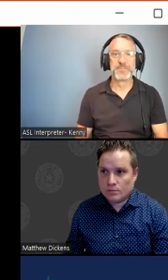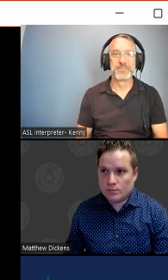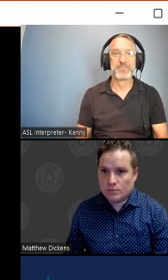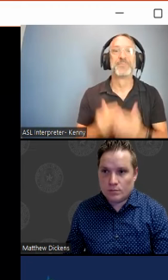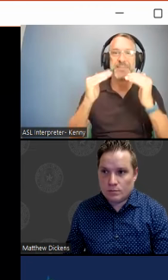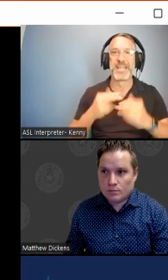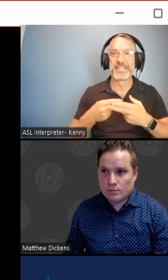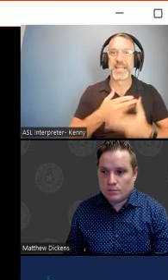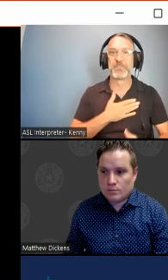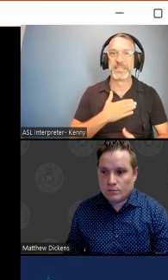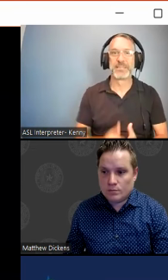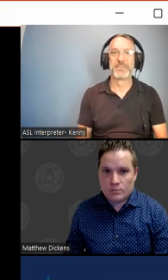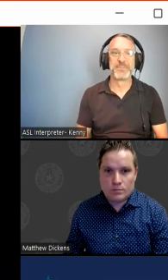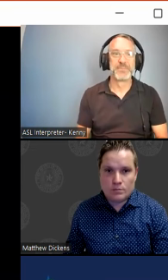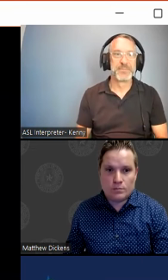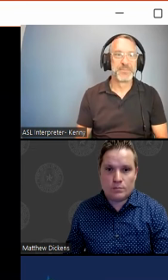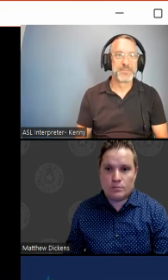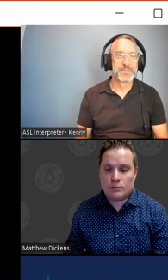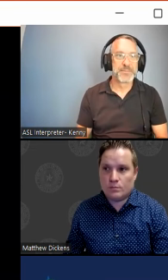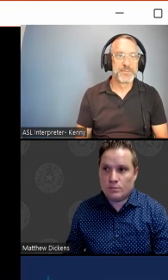Next slide, please.